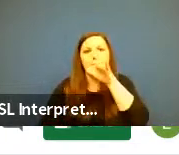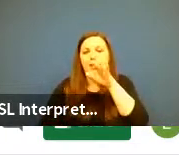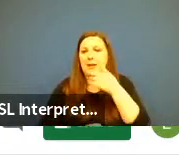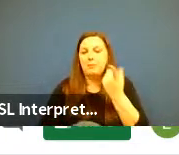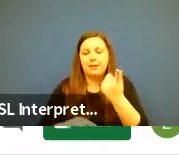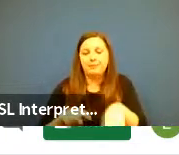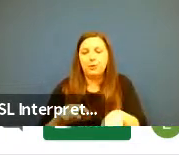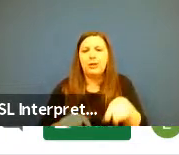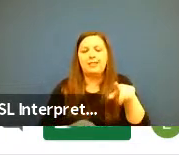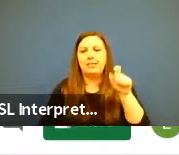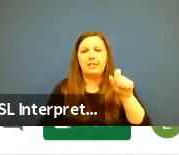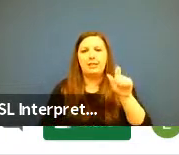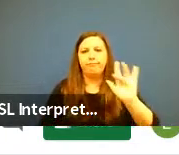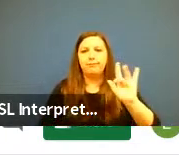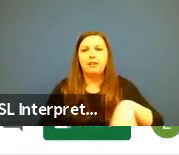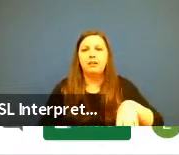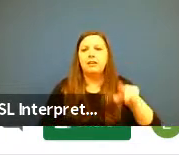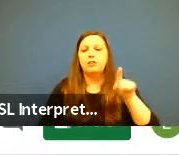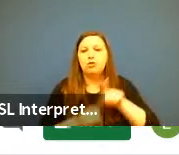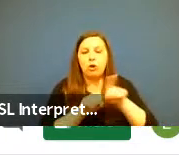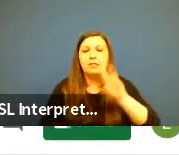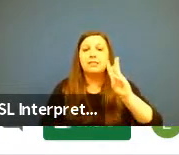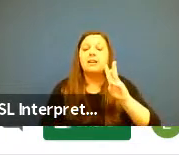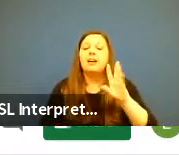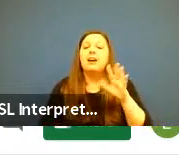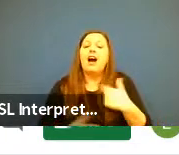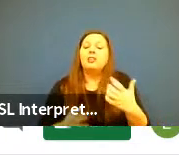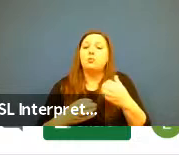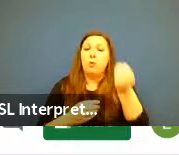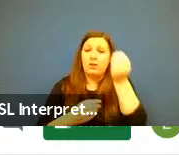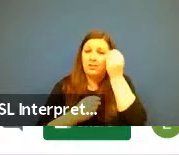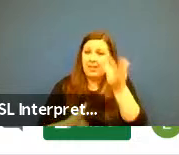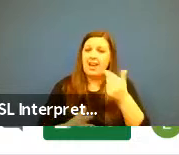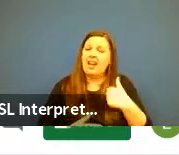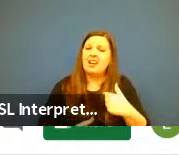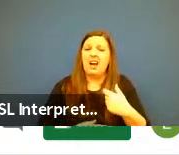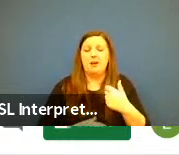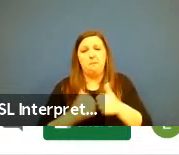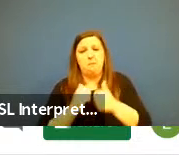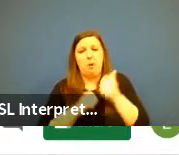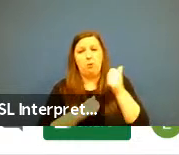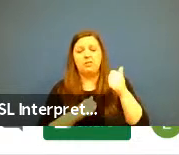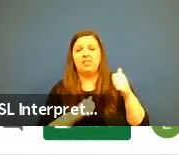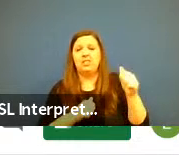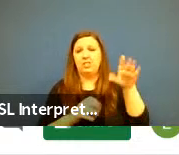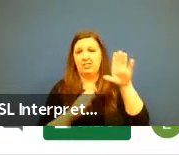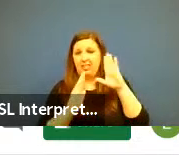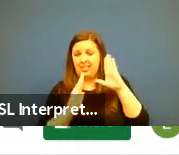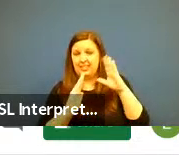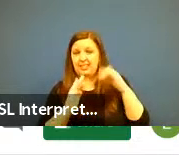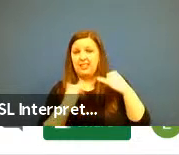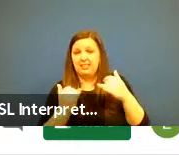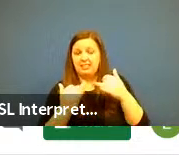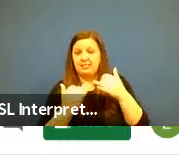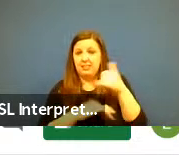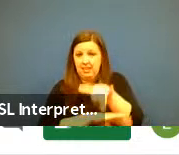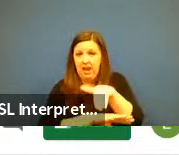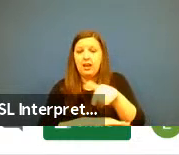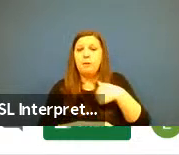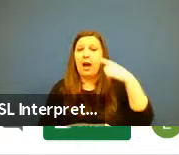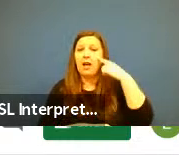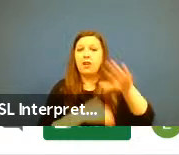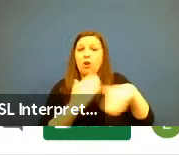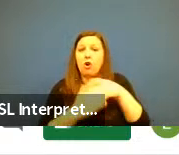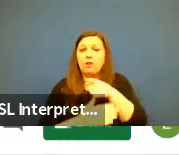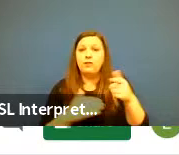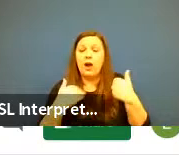I just wanted to say, and I'm mostly just listening tonight, but I wanted to say that I think all of you have, good